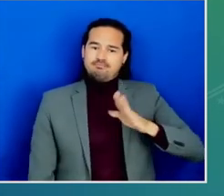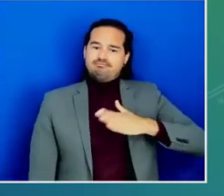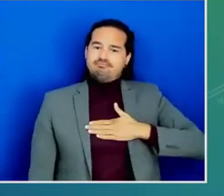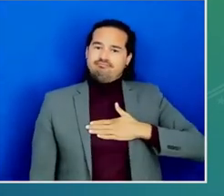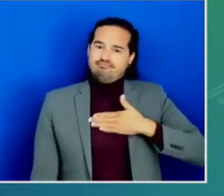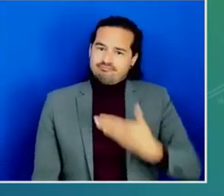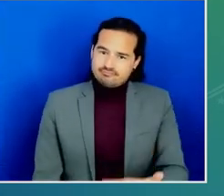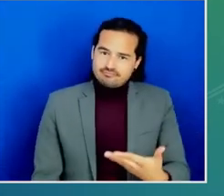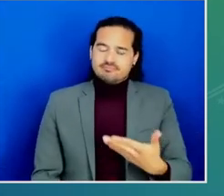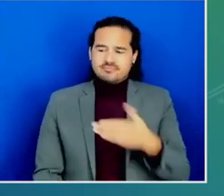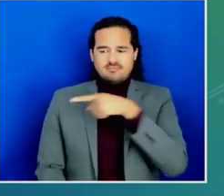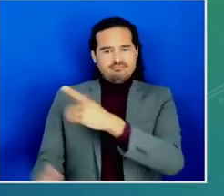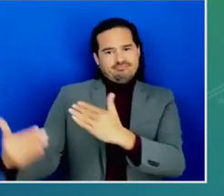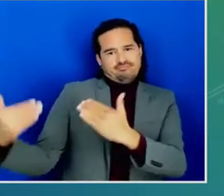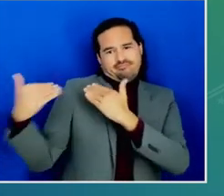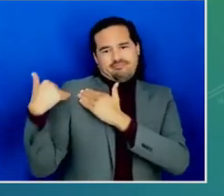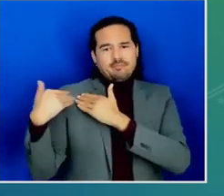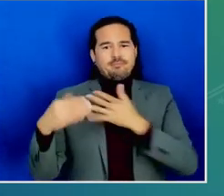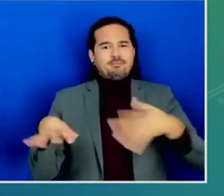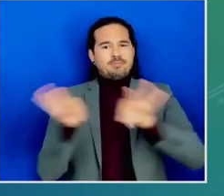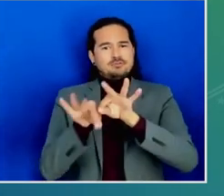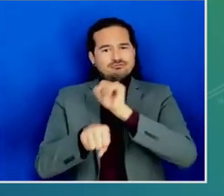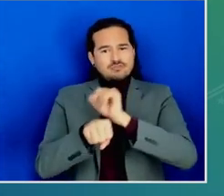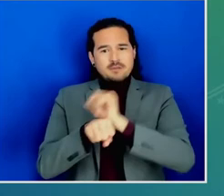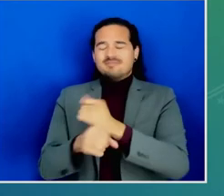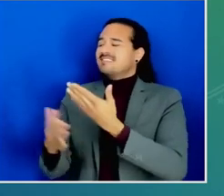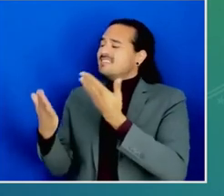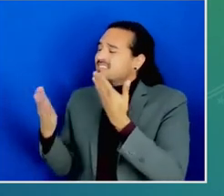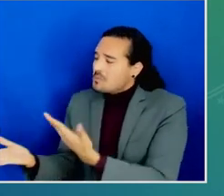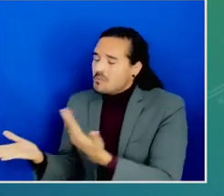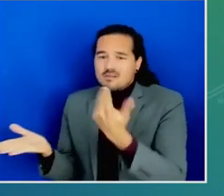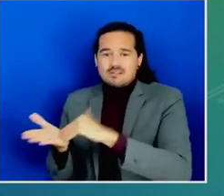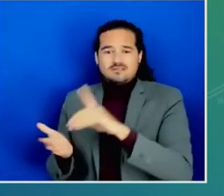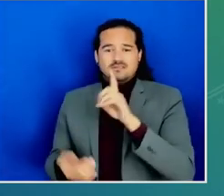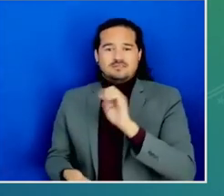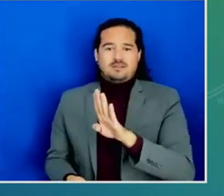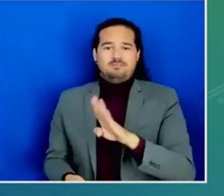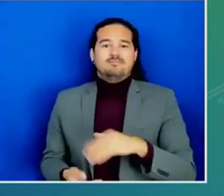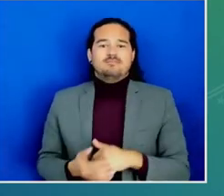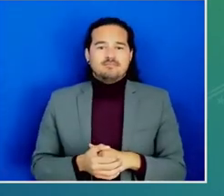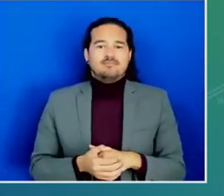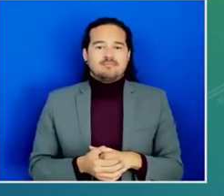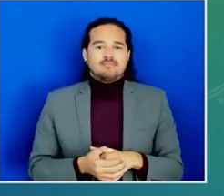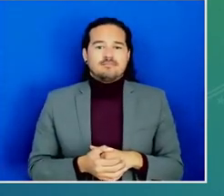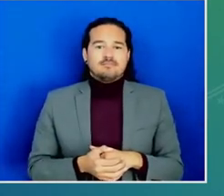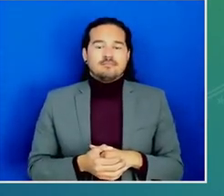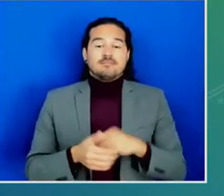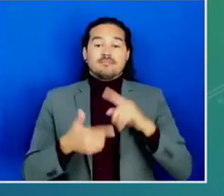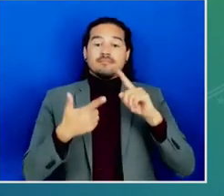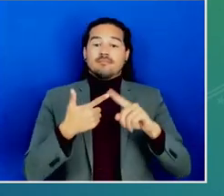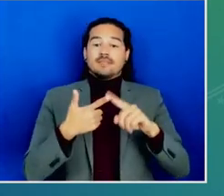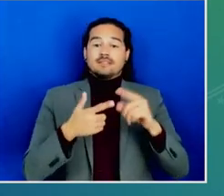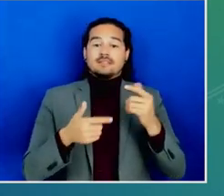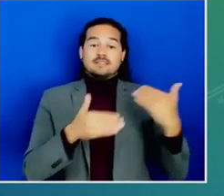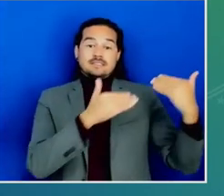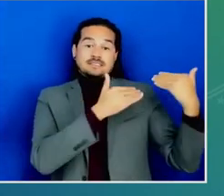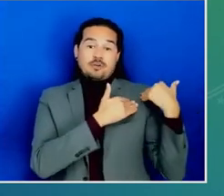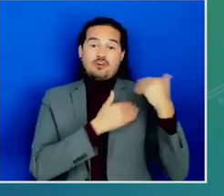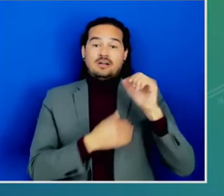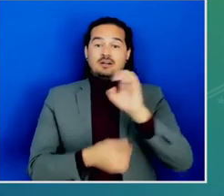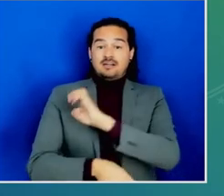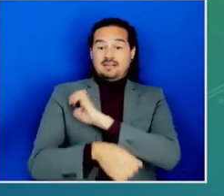this critical role. Again, Deb, thank you for doing this. For Secretary of Energy, I